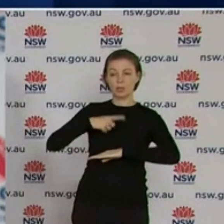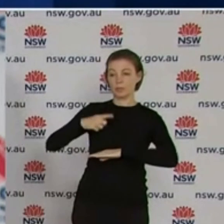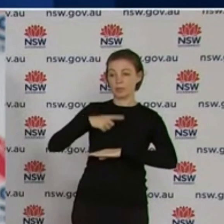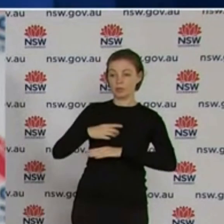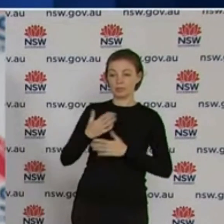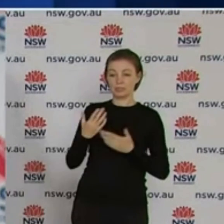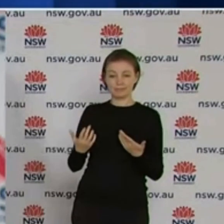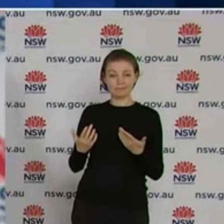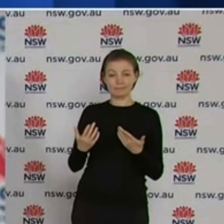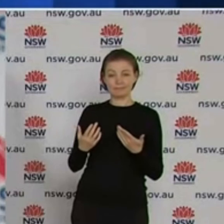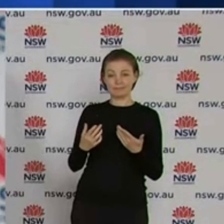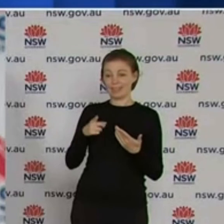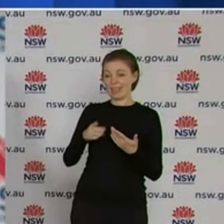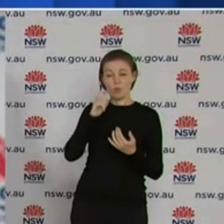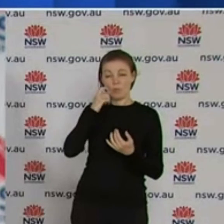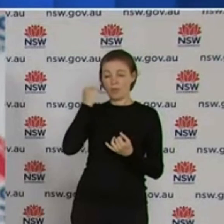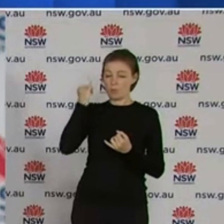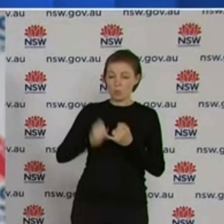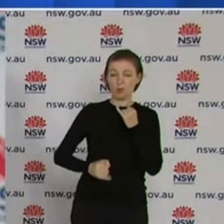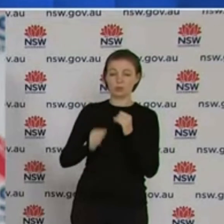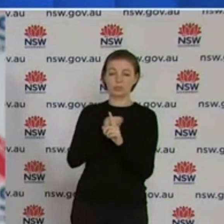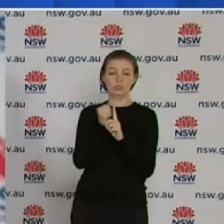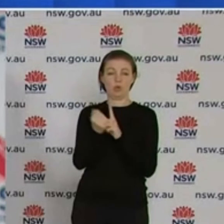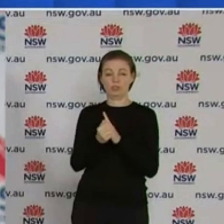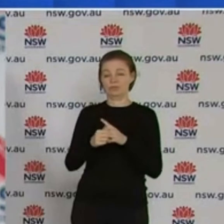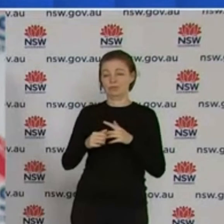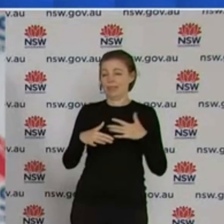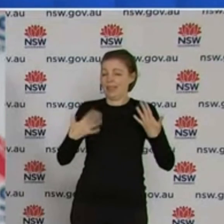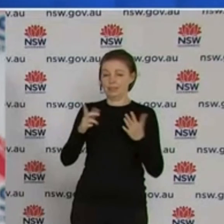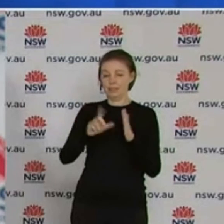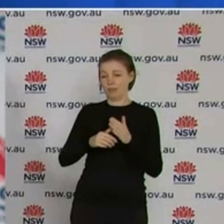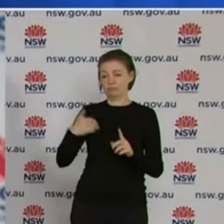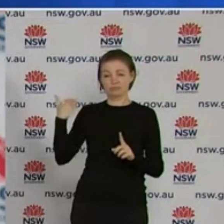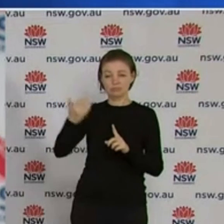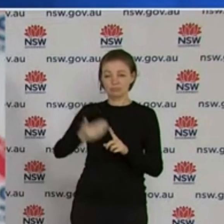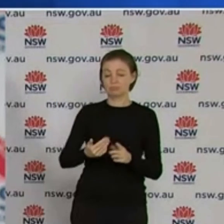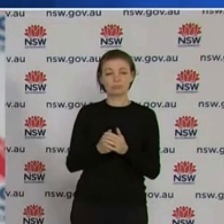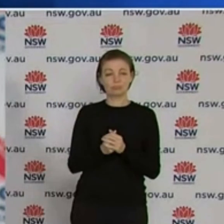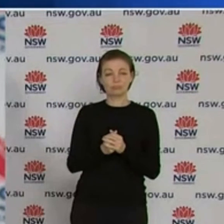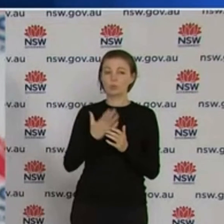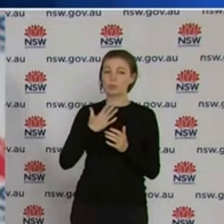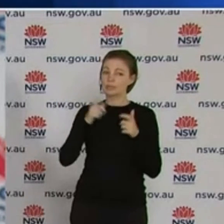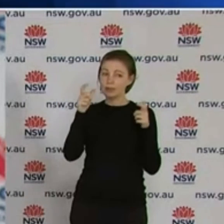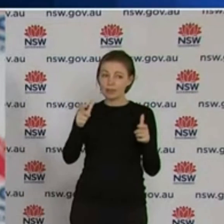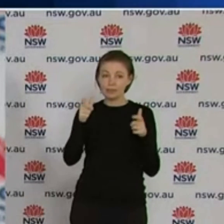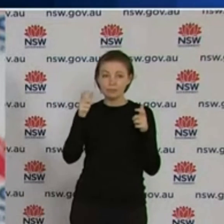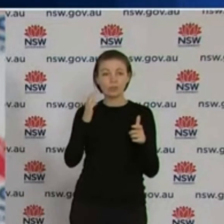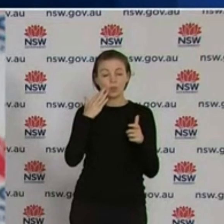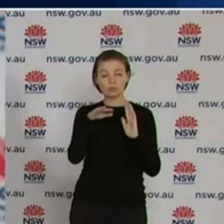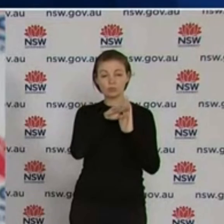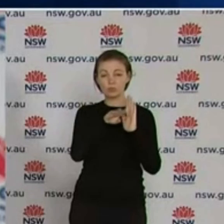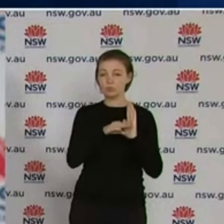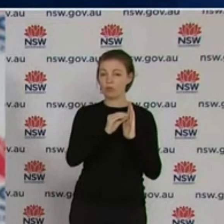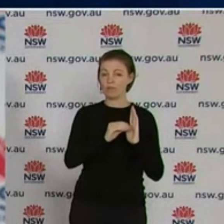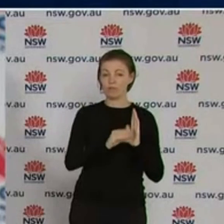cope with the likes of that again, we hope. And that's why we have to be really careful when we start opening up, because we don't want to see